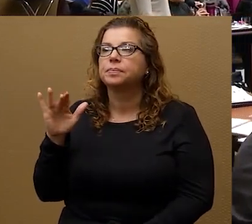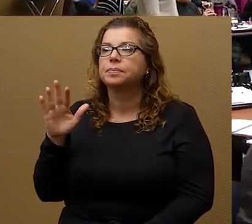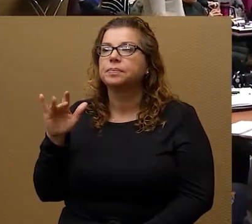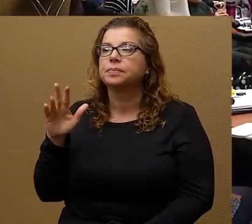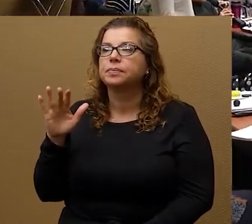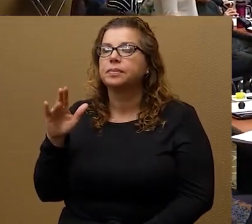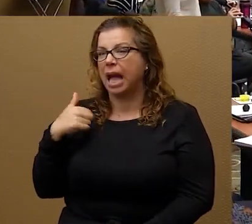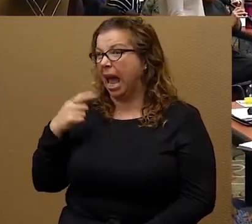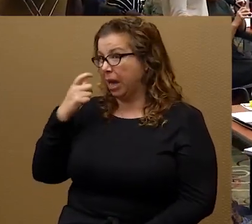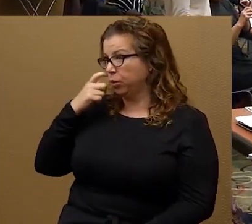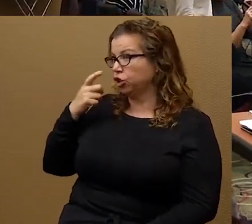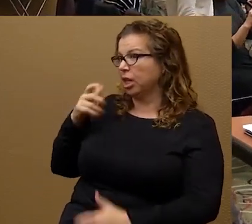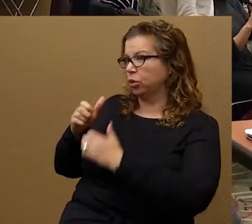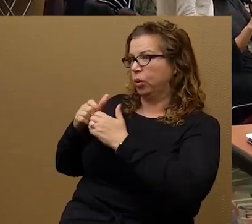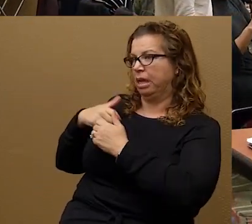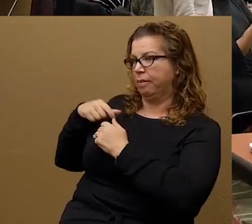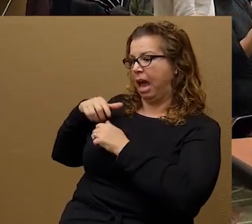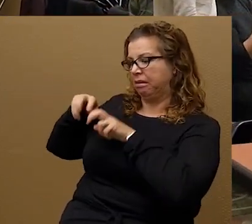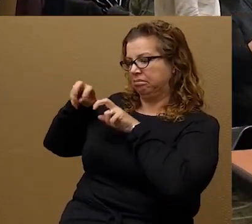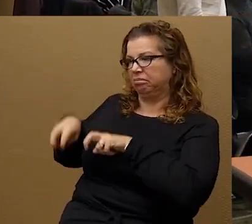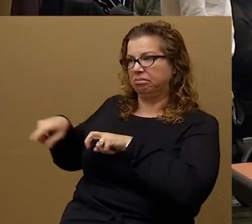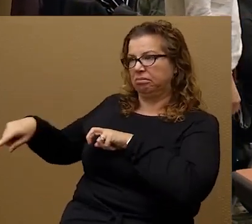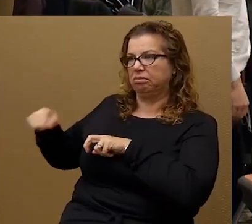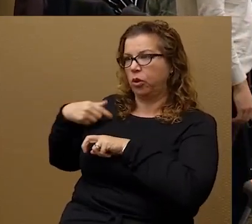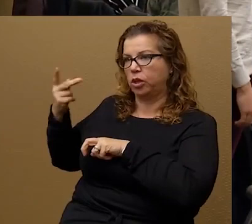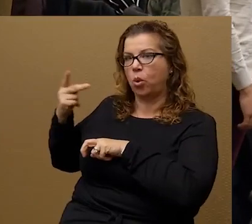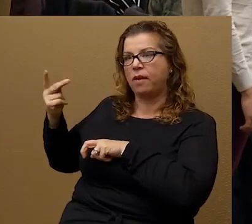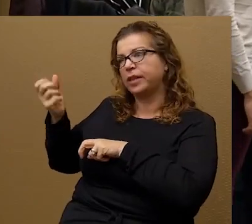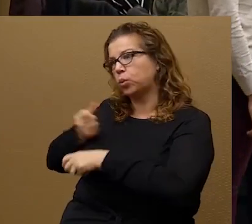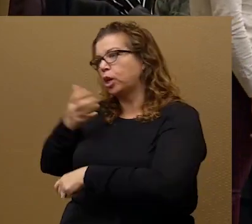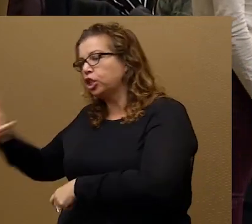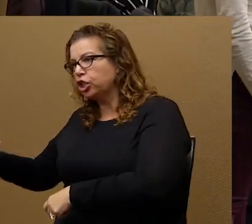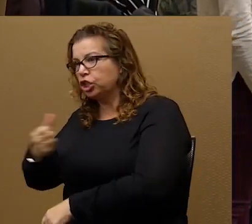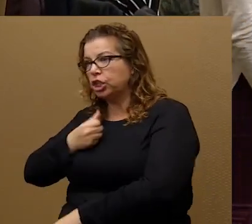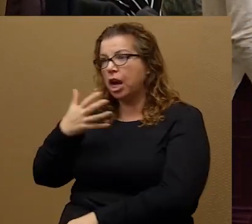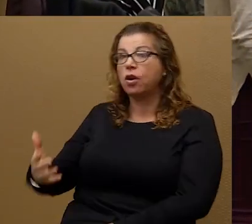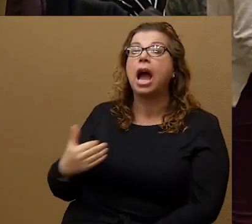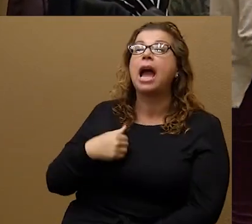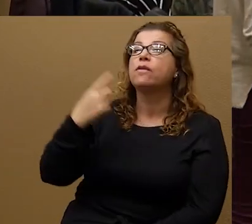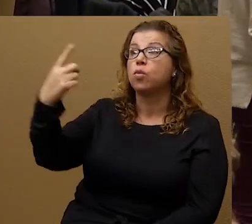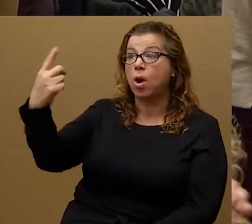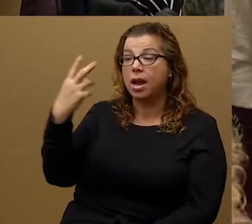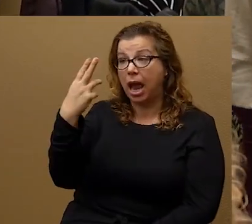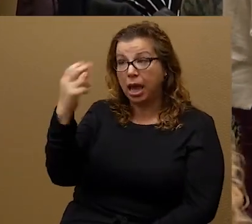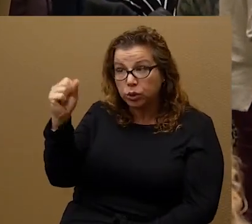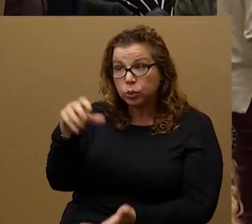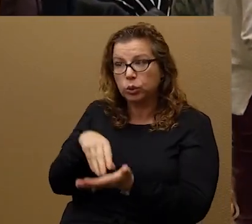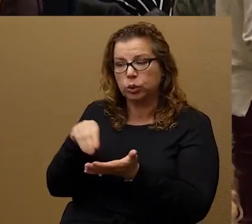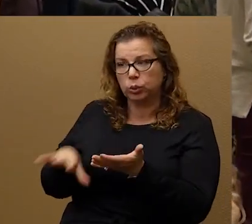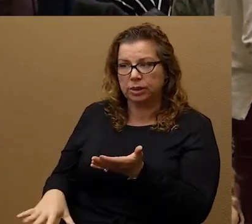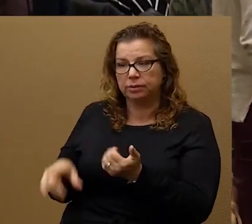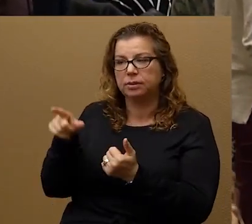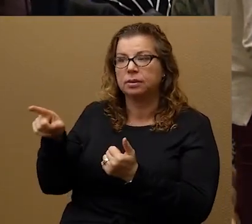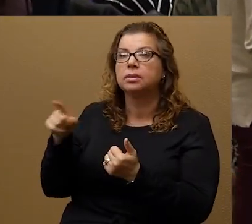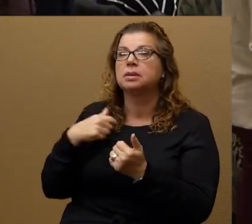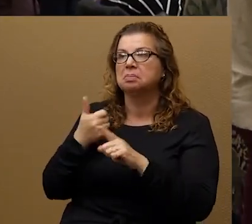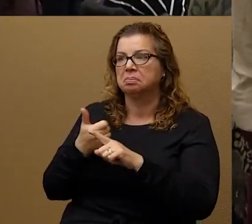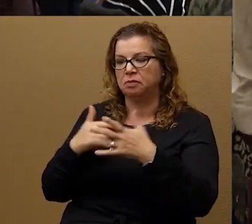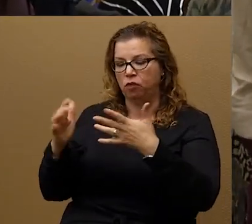I was just sharing with my colleagues, I had a high school student, and he was a